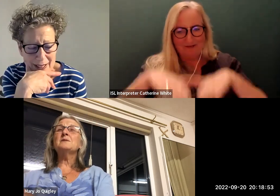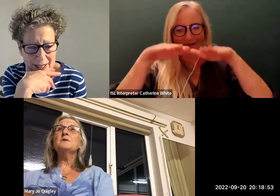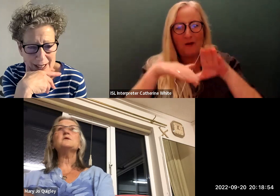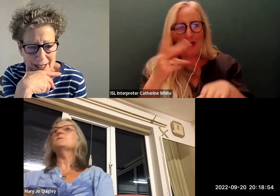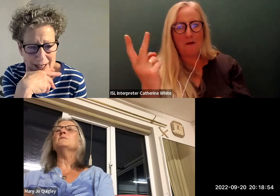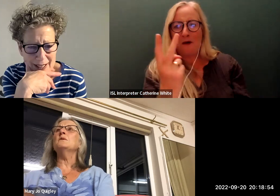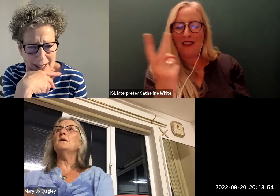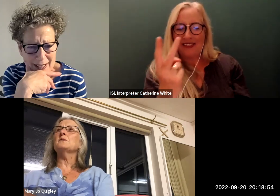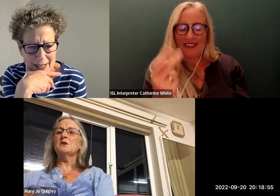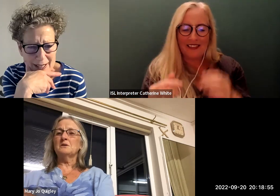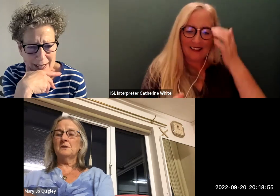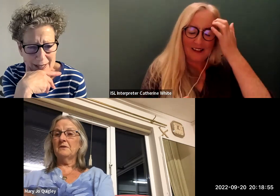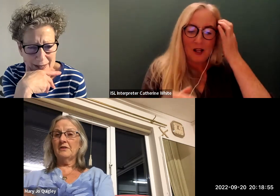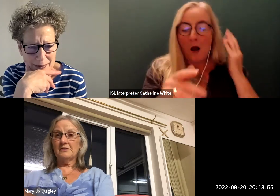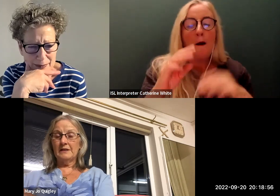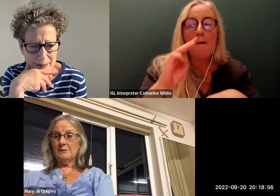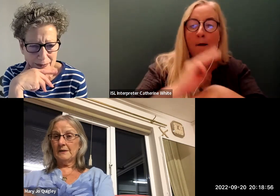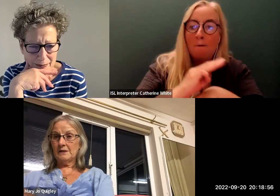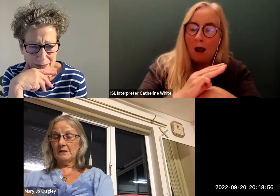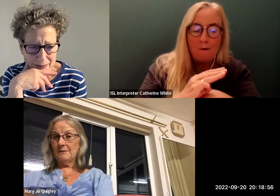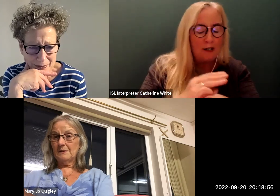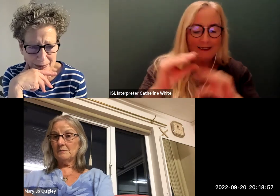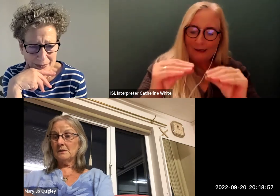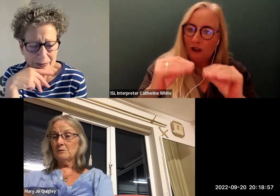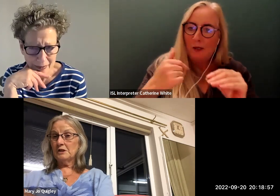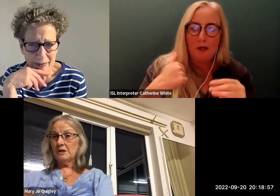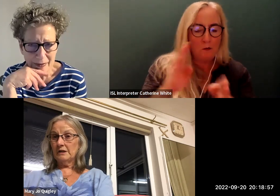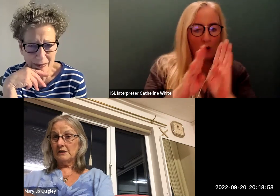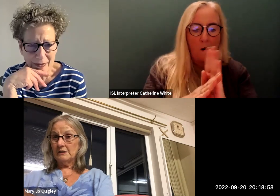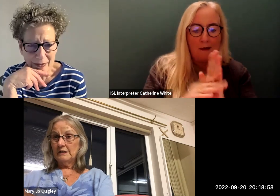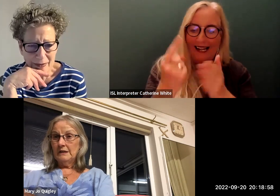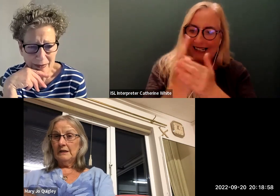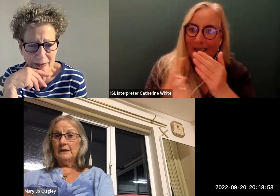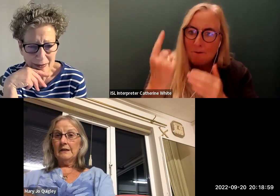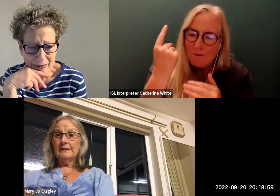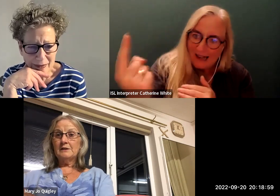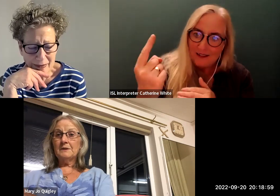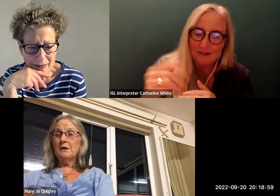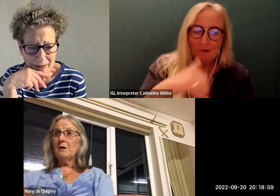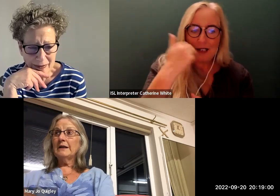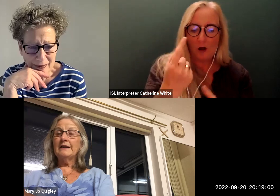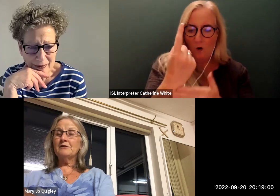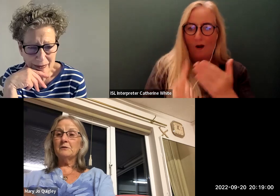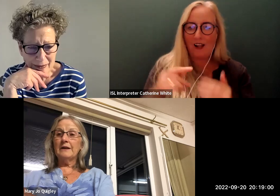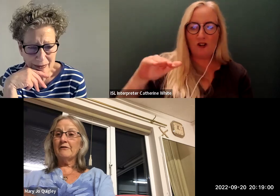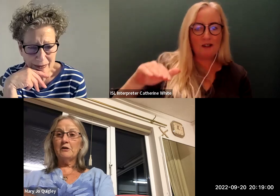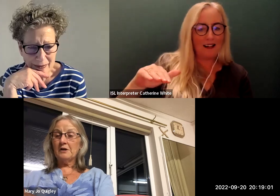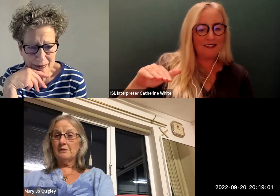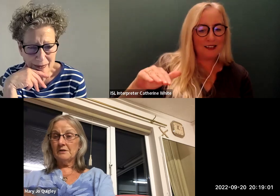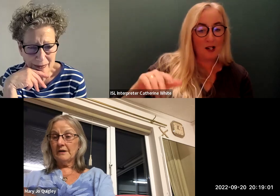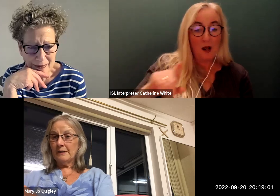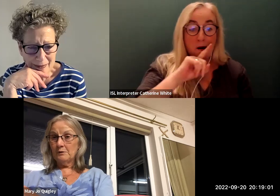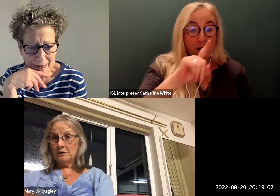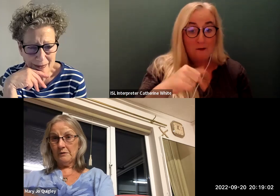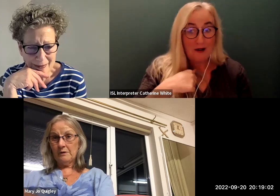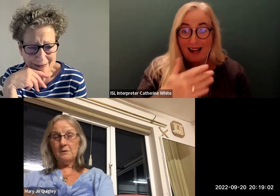I suppose mum always taught me to be fiercely independent, simply because I was an only child. But now I lived in every other house